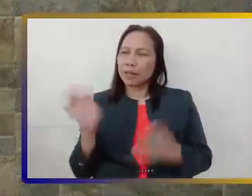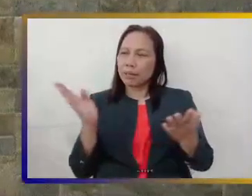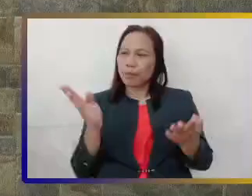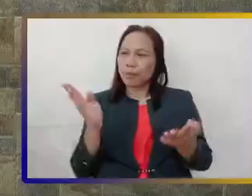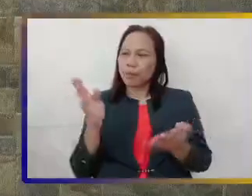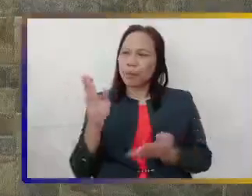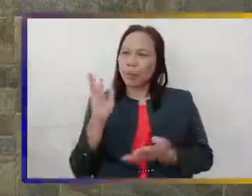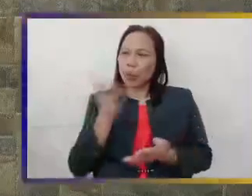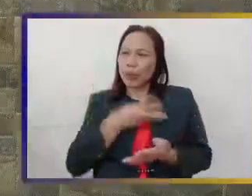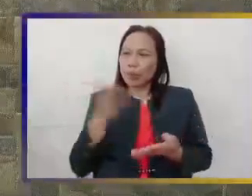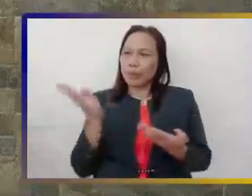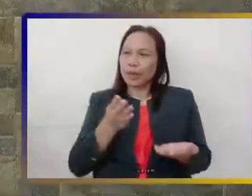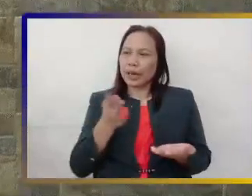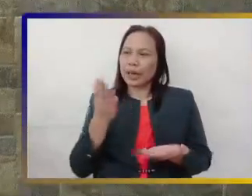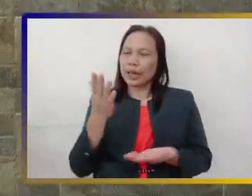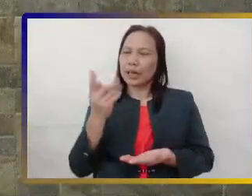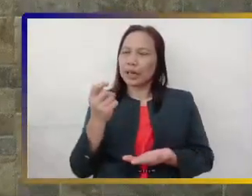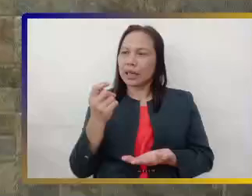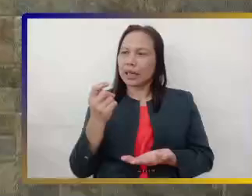primarily